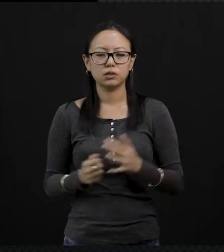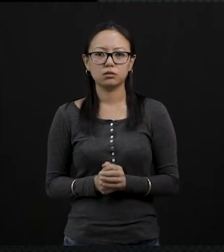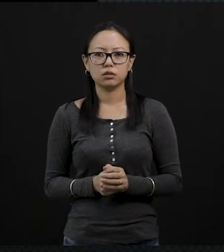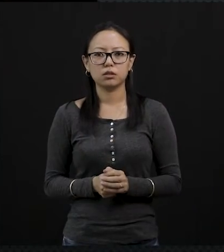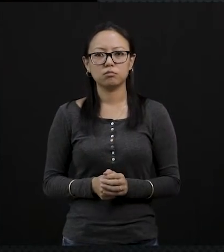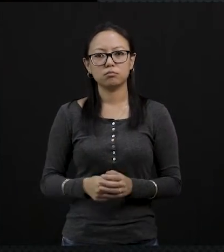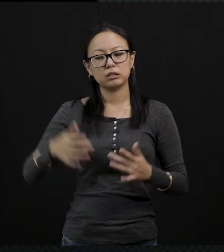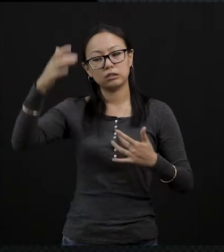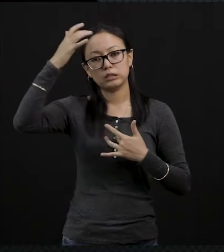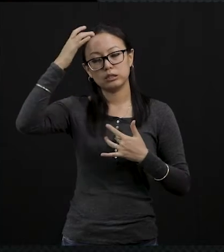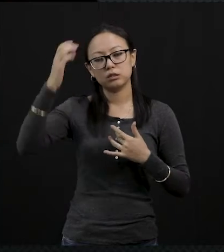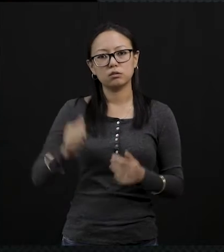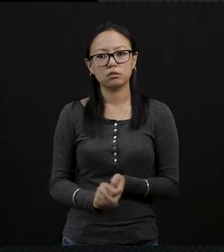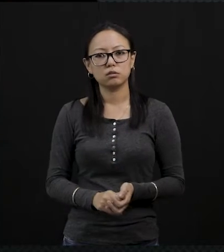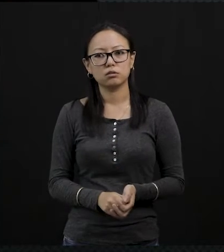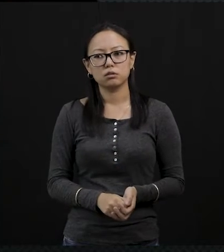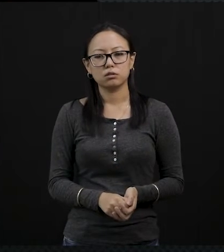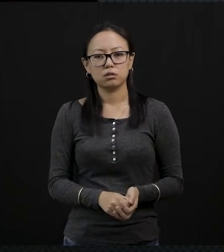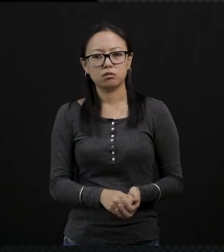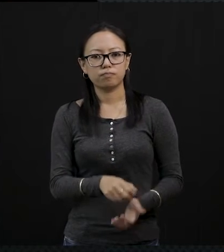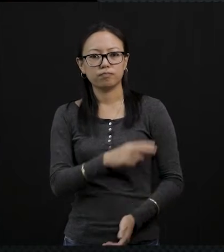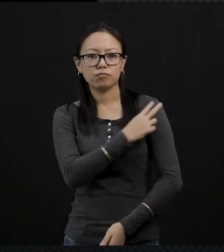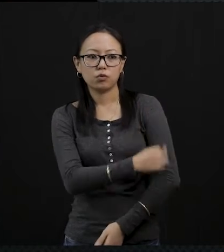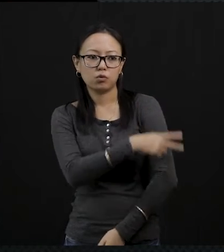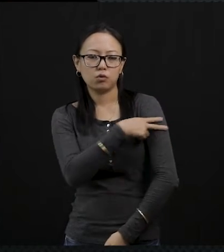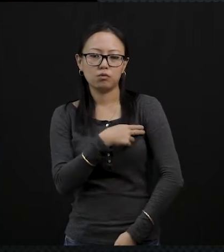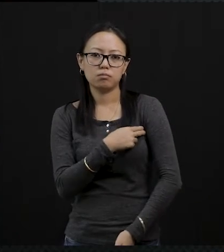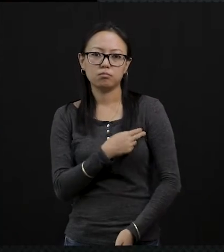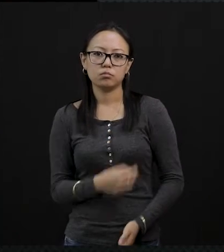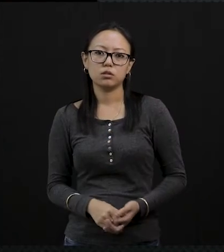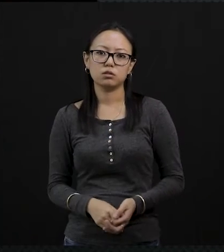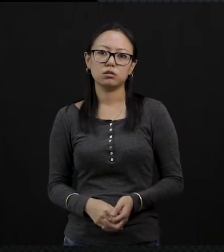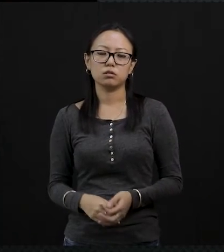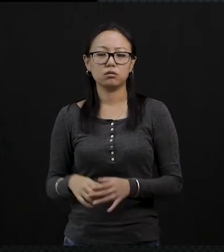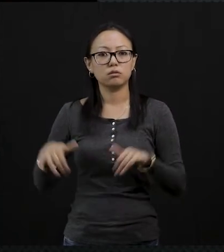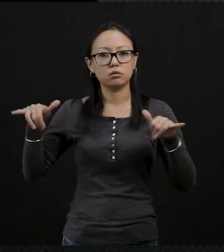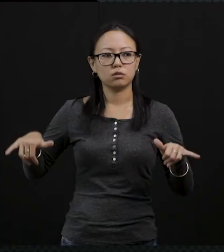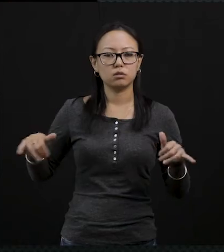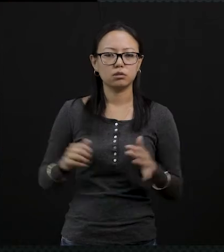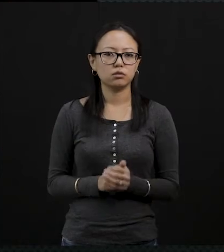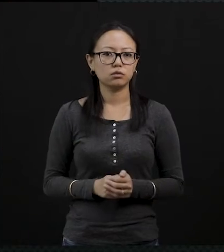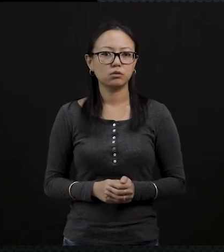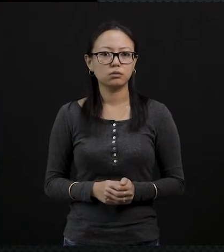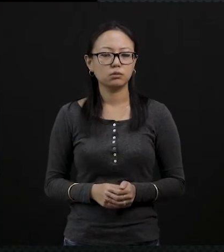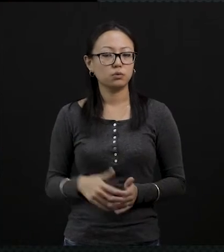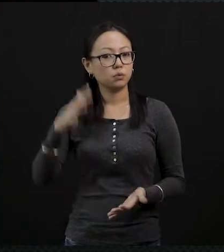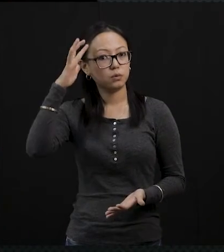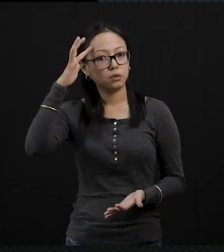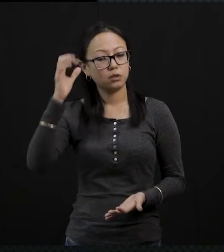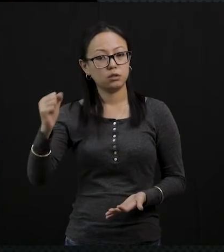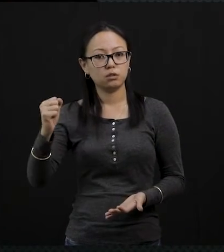all these accidents, okay? So students, let's remember, okay? Let's remember this. We will not play